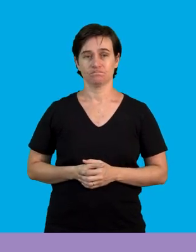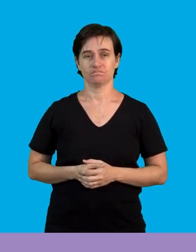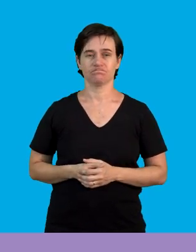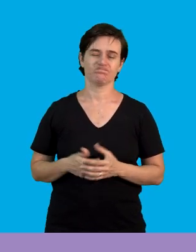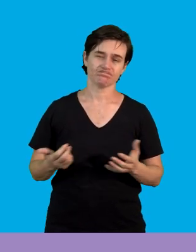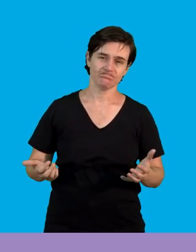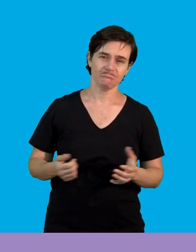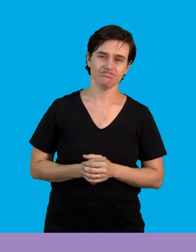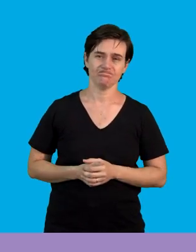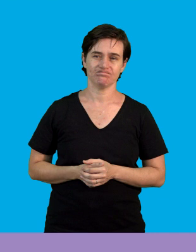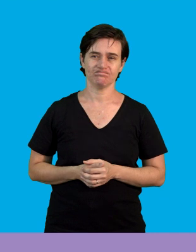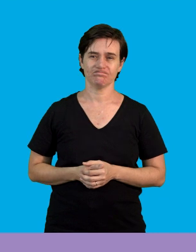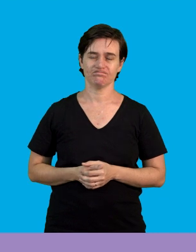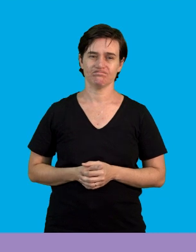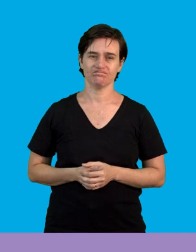Say we've got